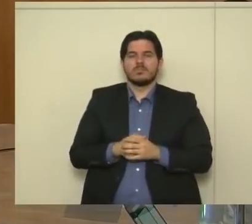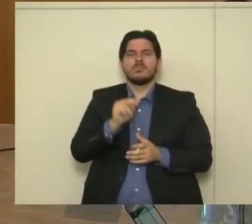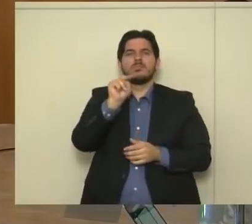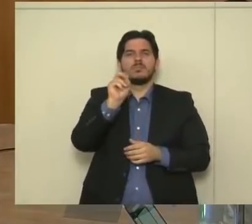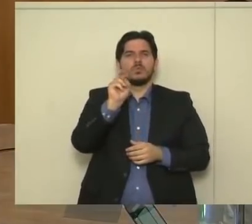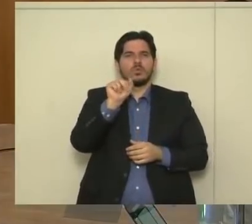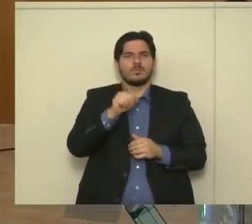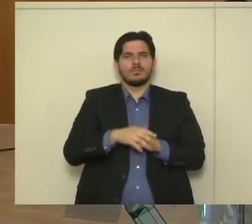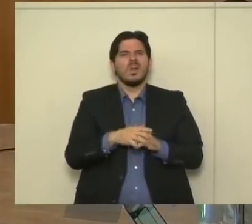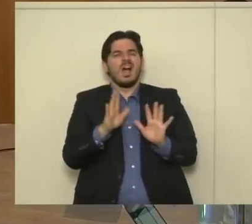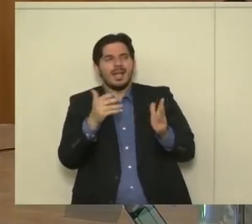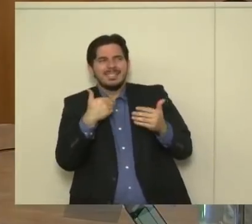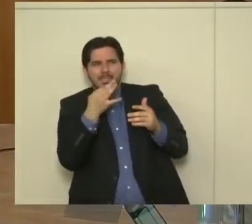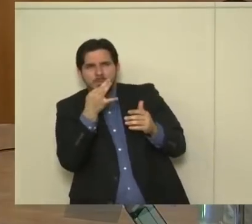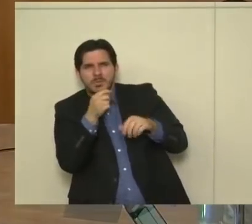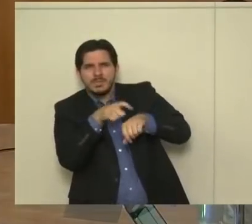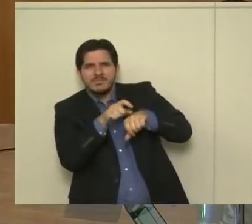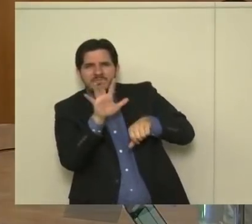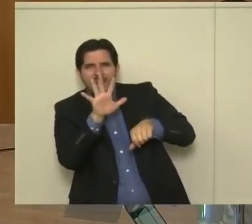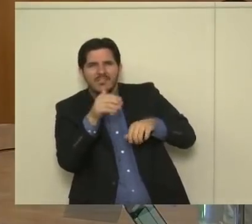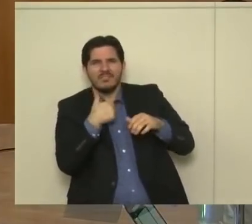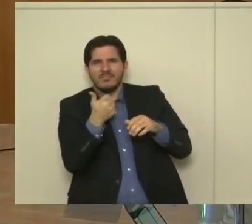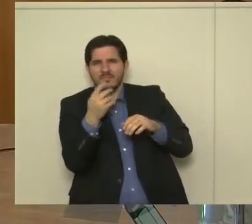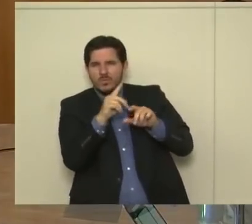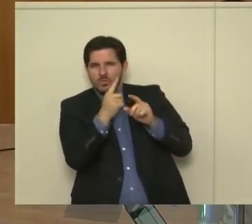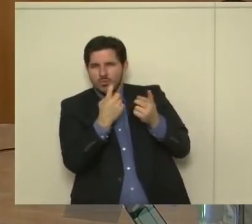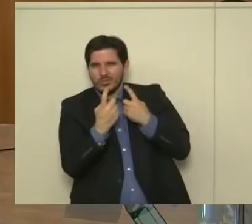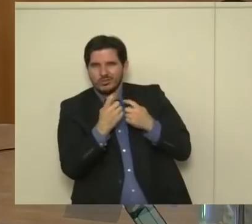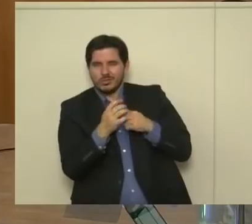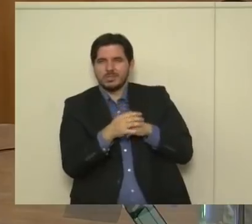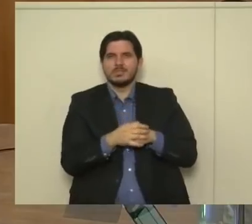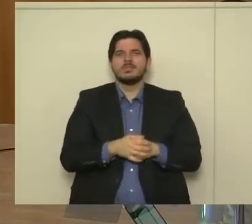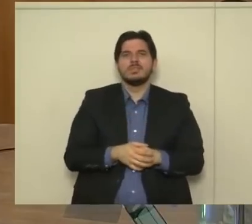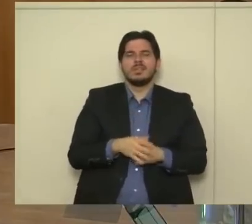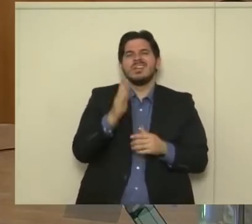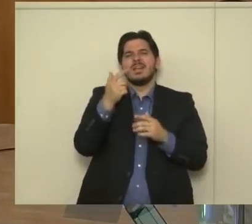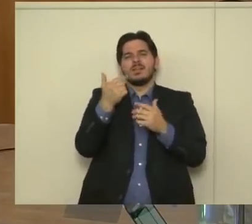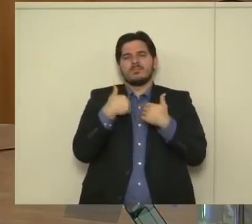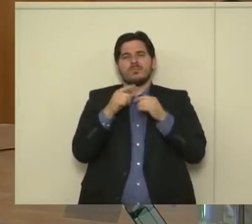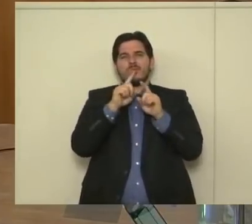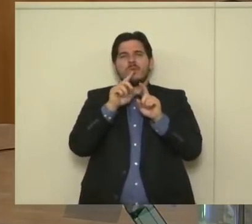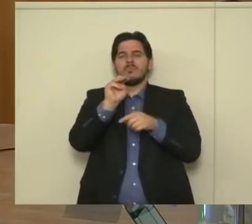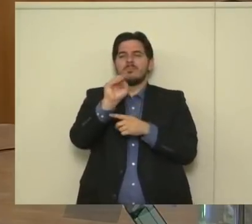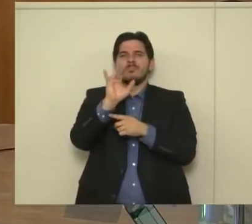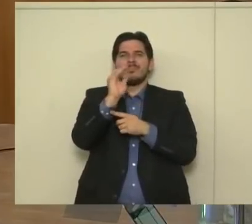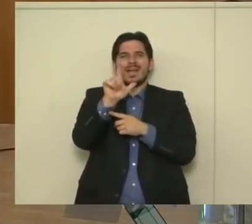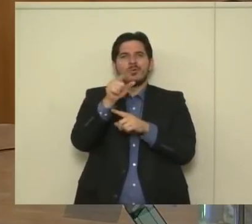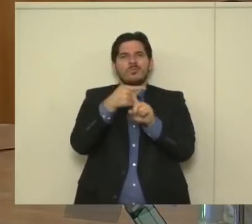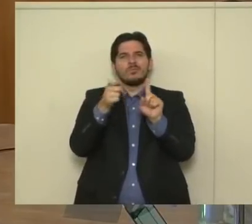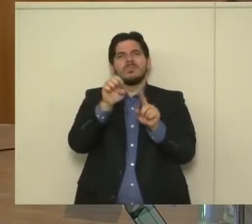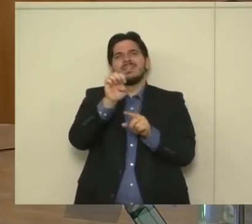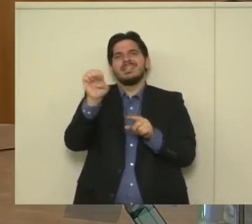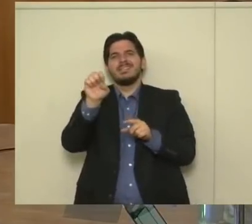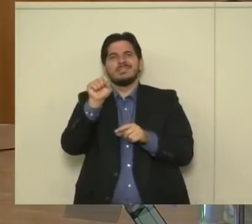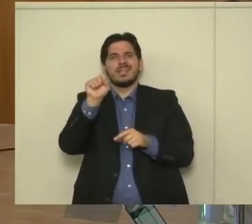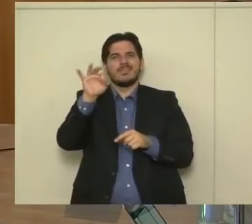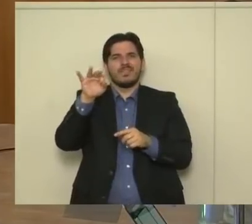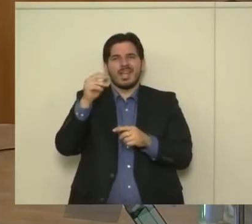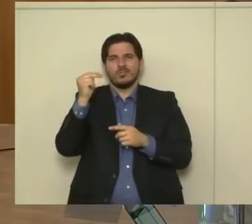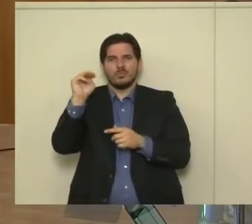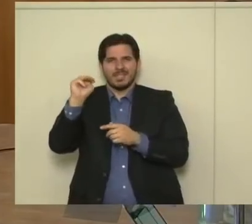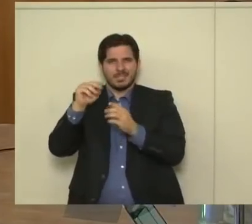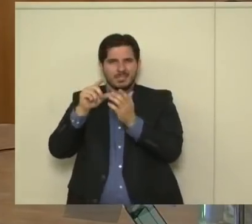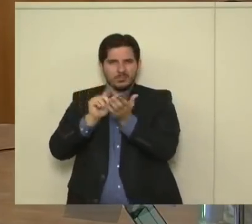questions. Next, we'll go to Michael Gerstein with the Santa Fe New Mexican. Michael, you are unmuted. Go right ahead. In terms of our